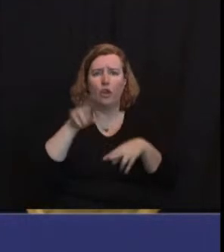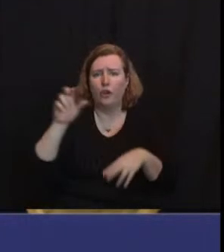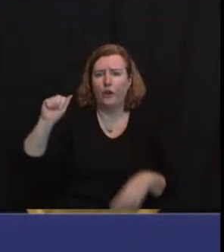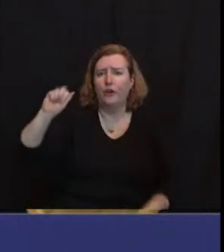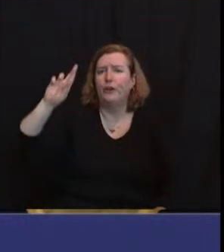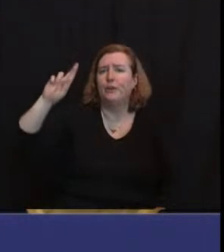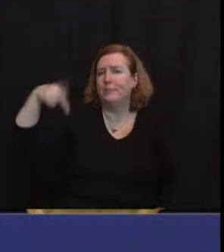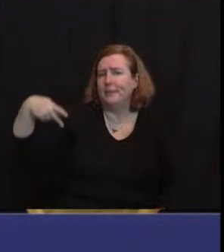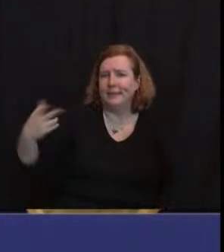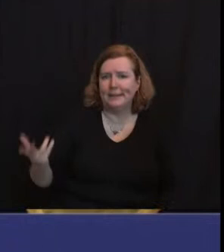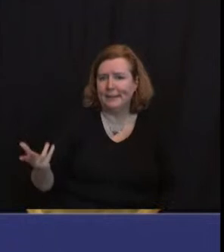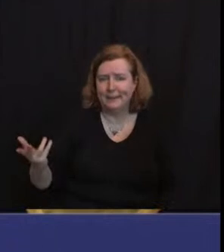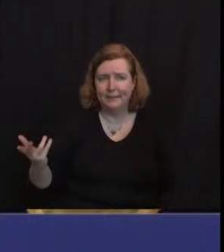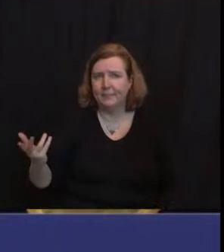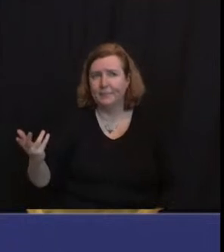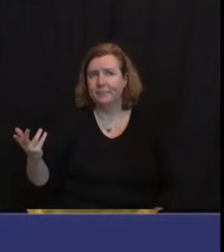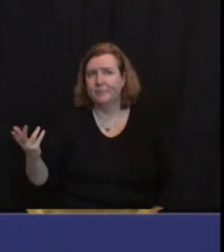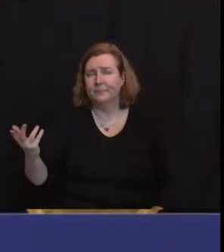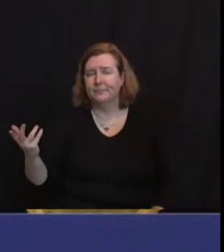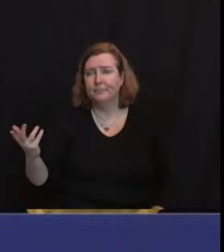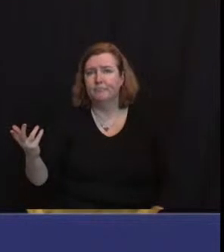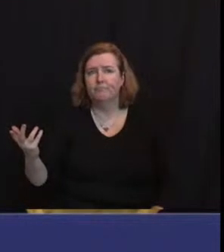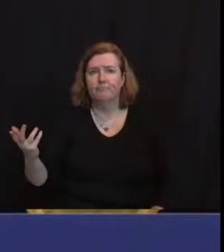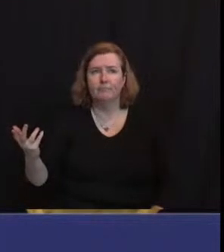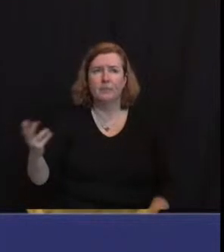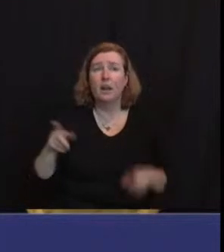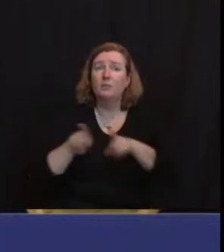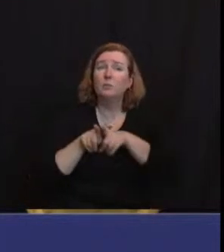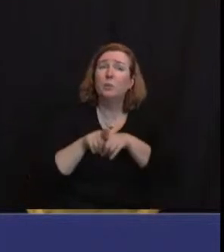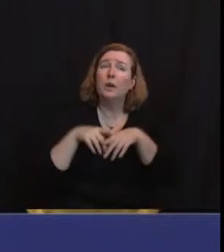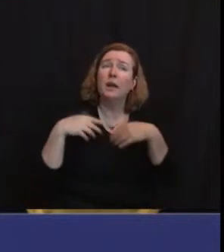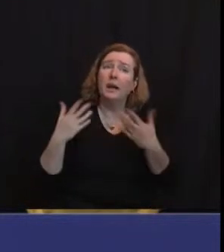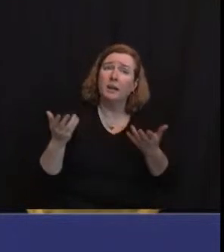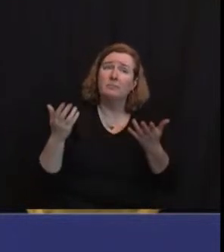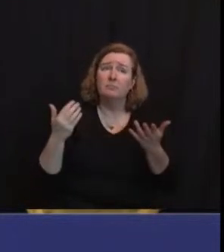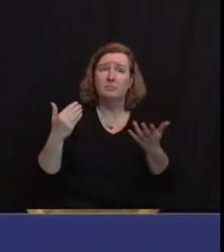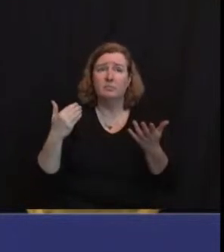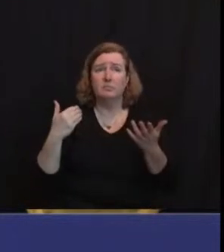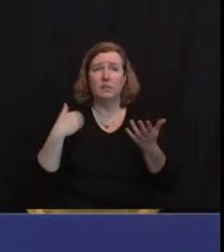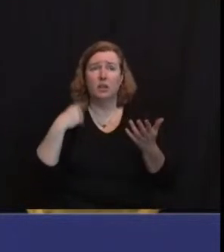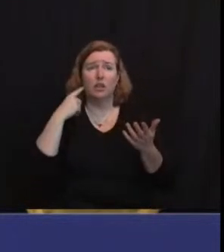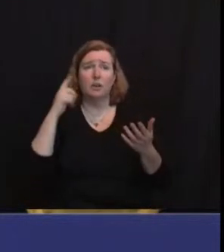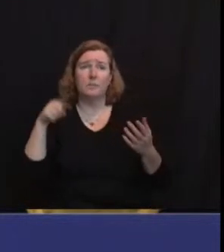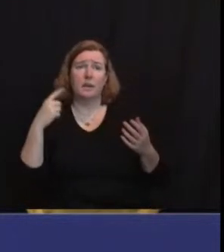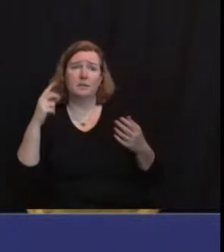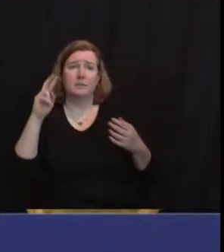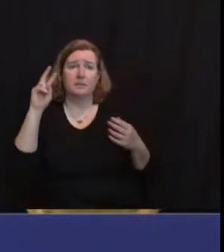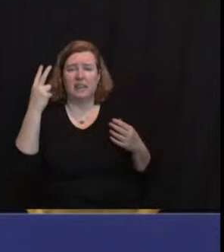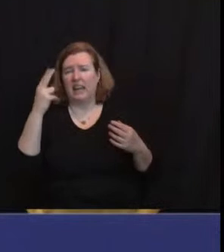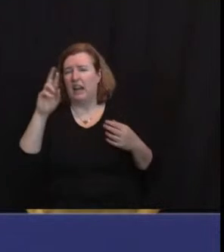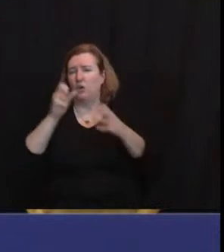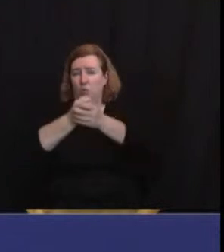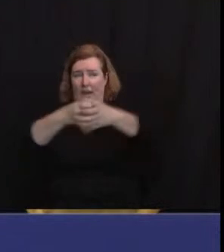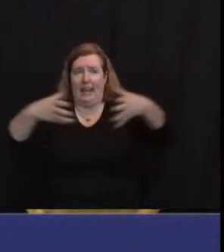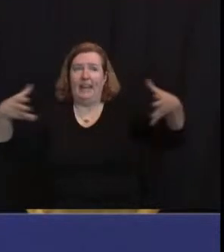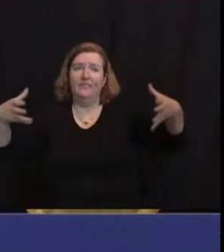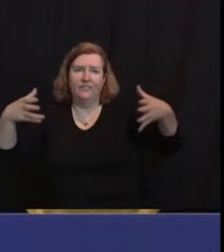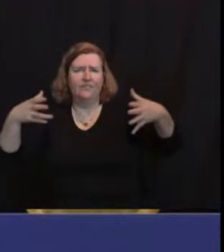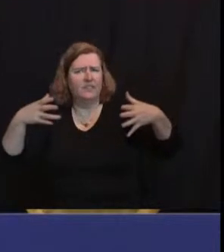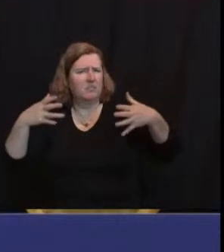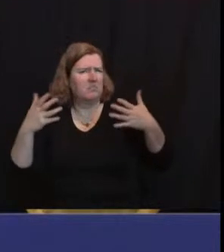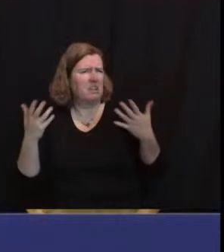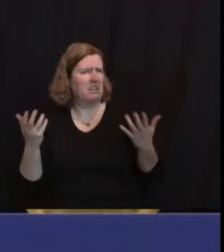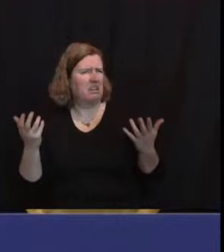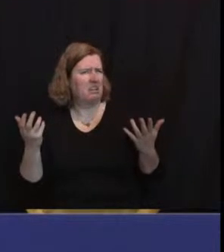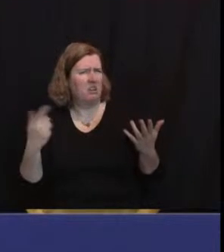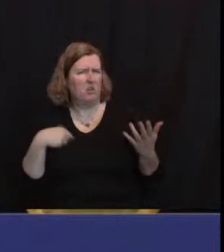week, there were some pretty serious projections for the second wave, and New Jersey never even came close to that. Why did that